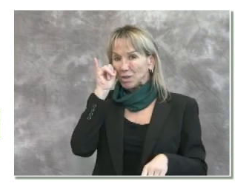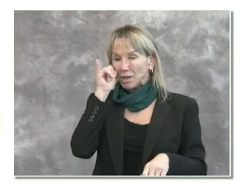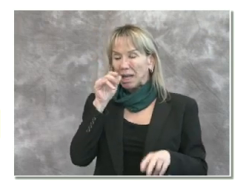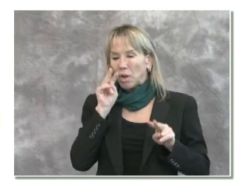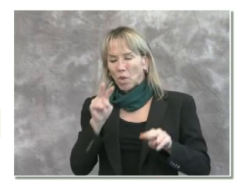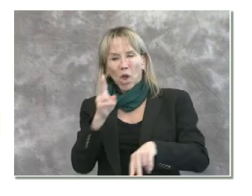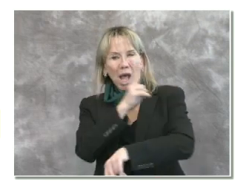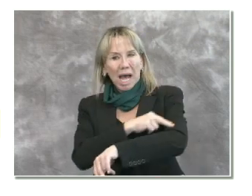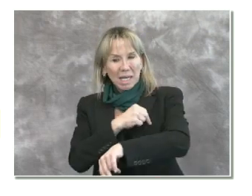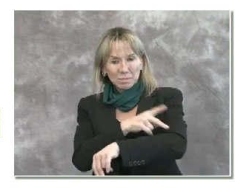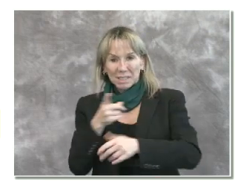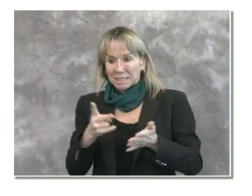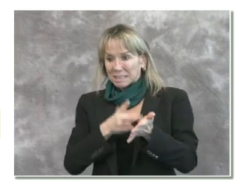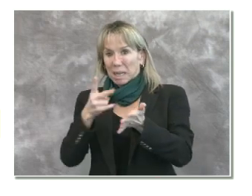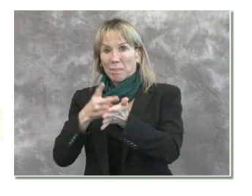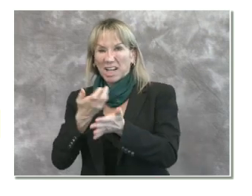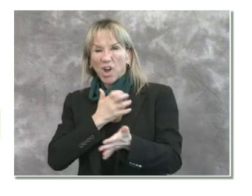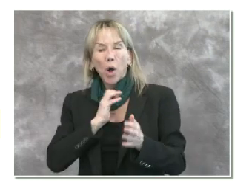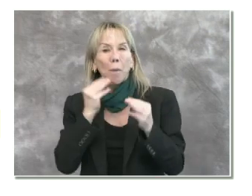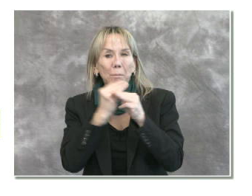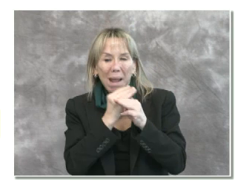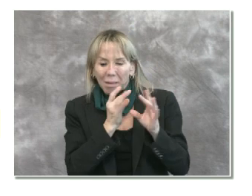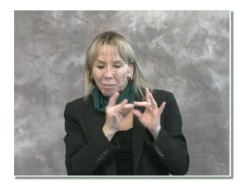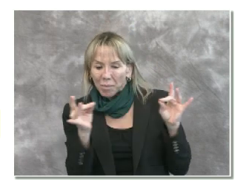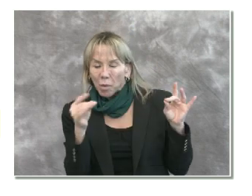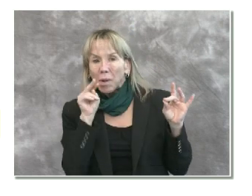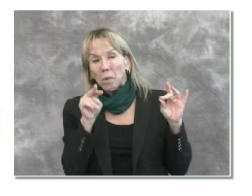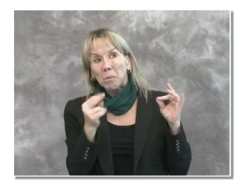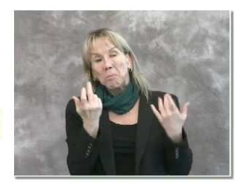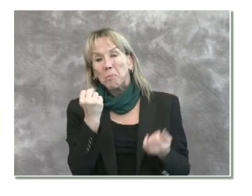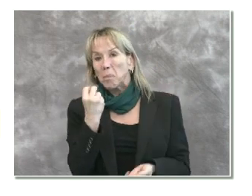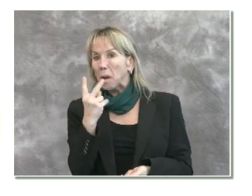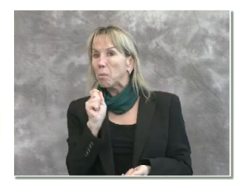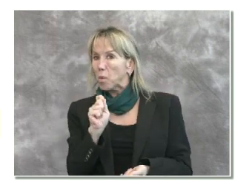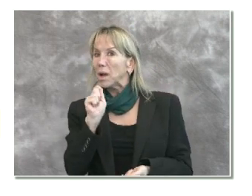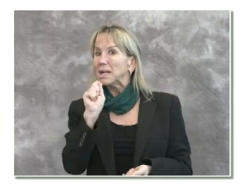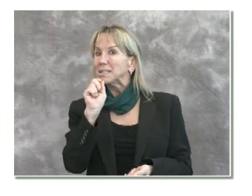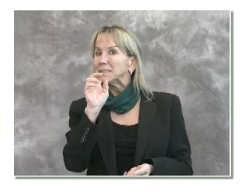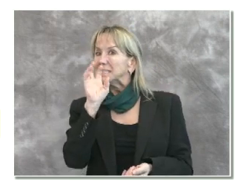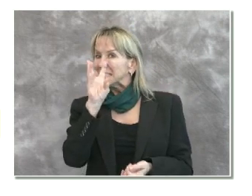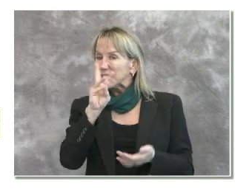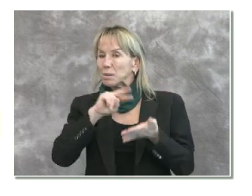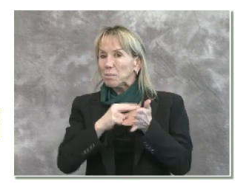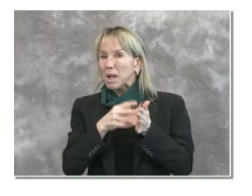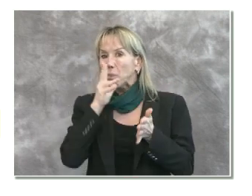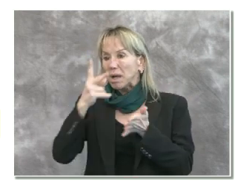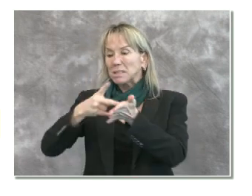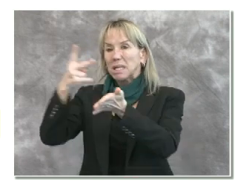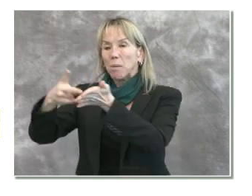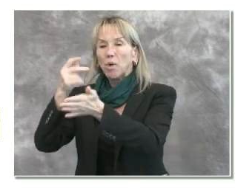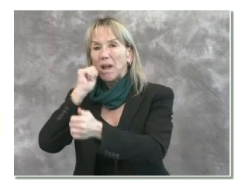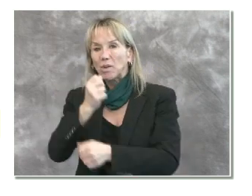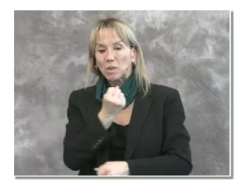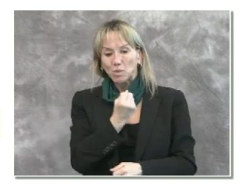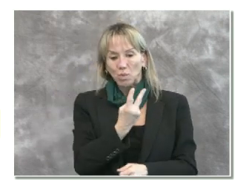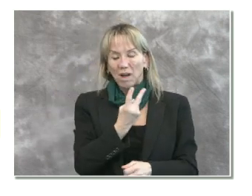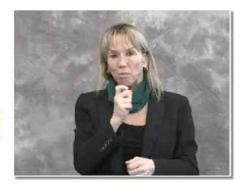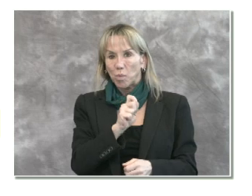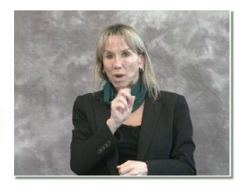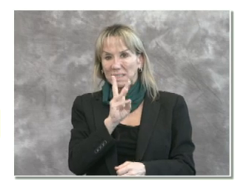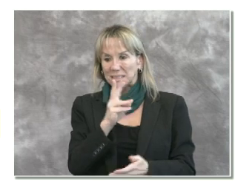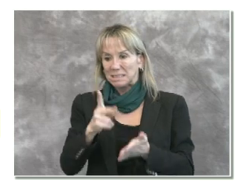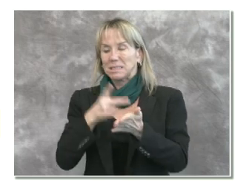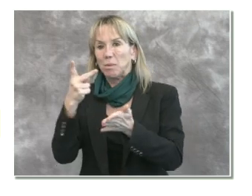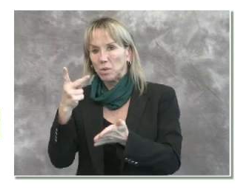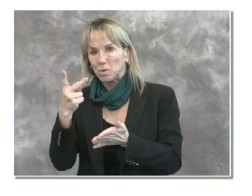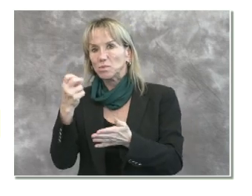in hospitalizations on the formula we outlined earlier is 12.6 days, doubling every 12.6 days. ICUs is an increase of